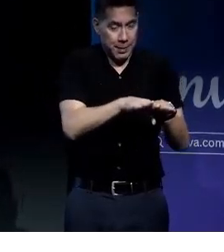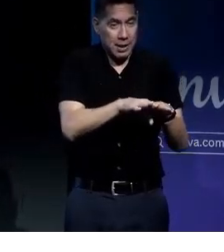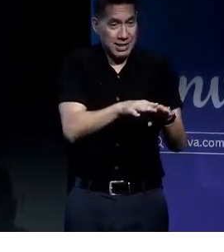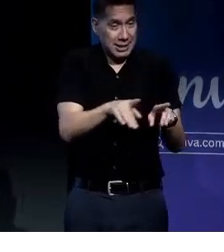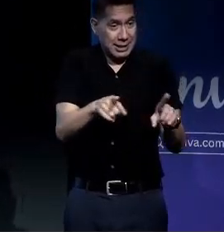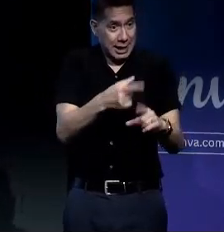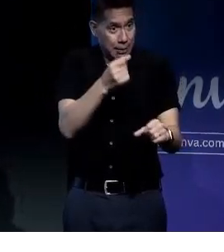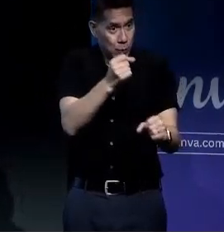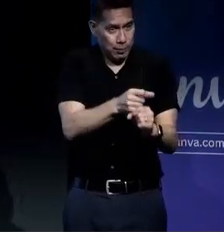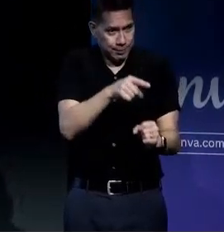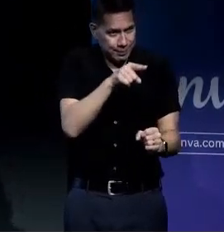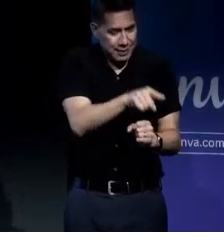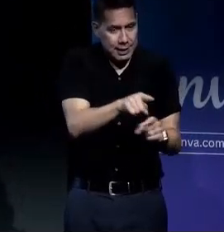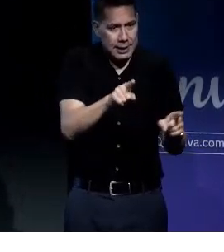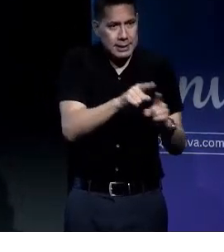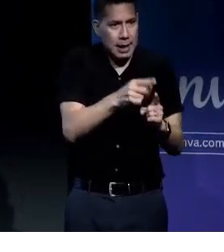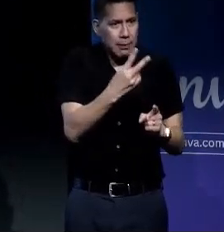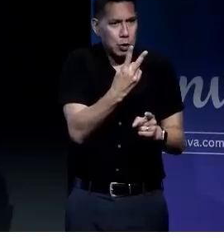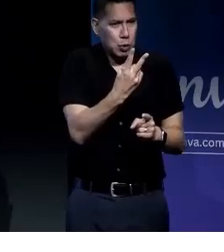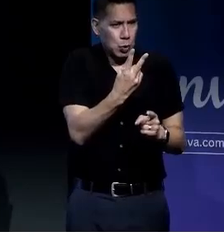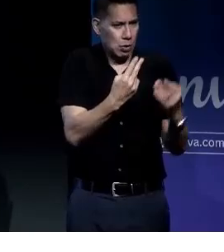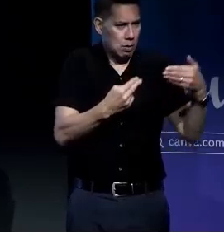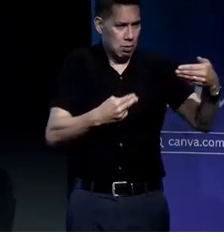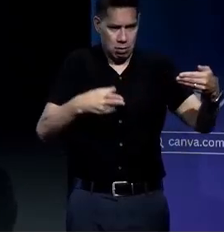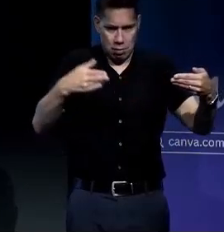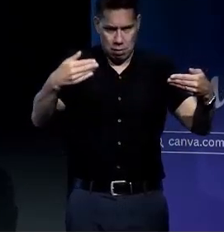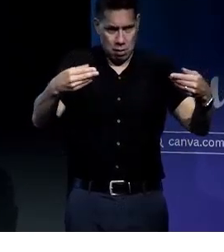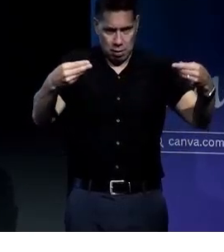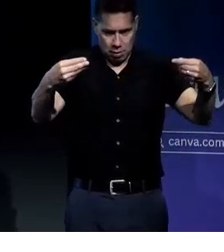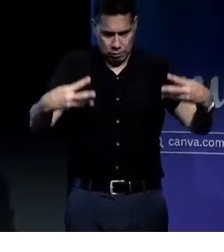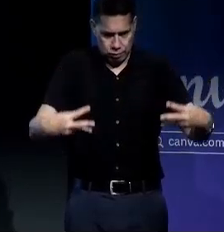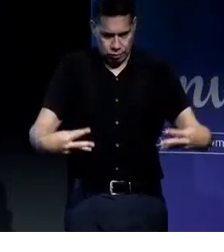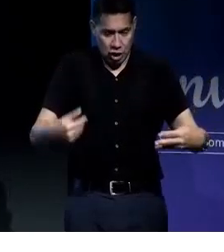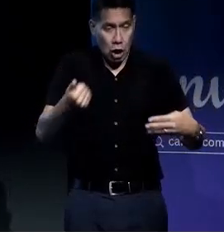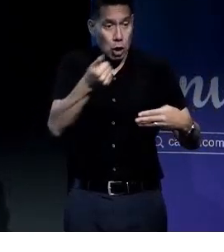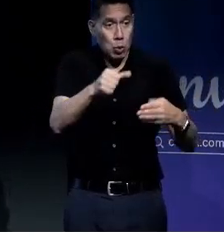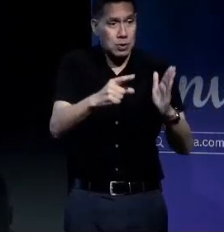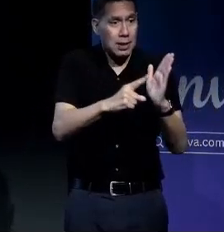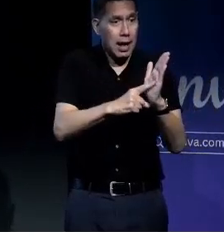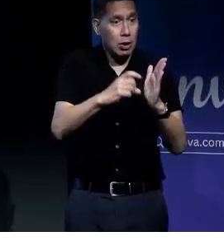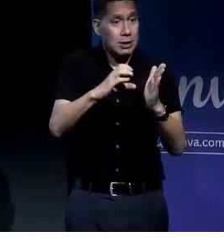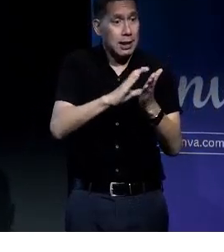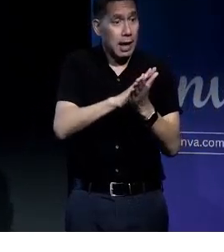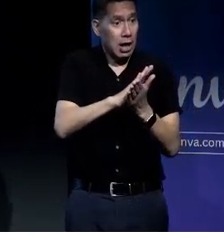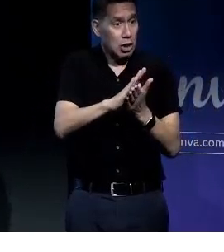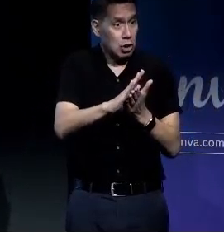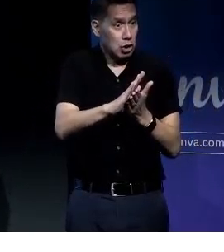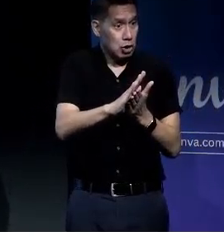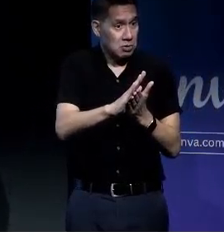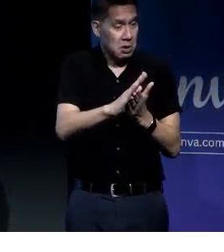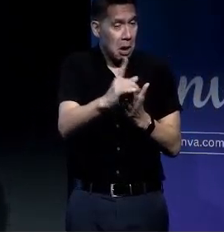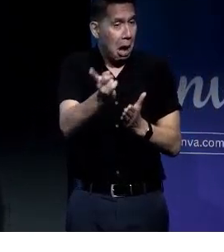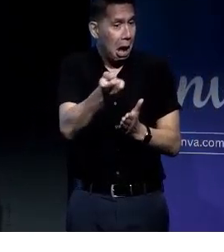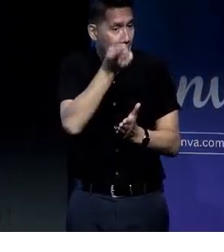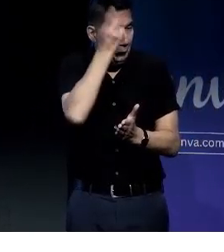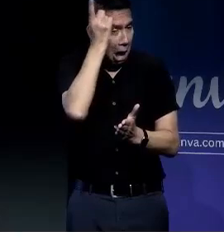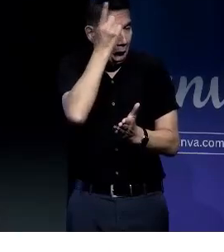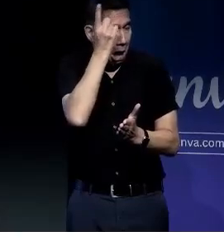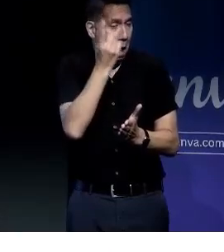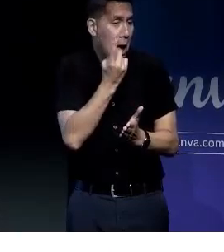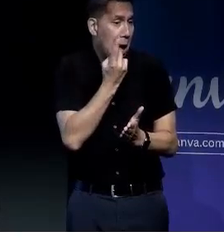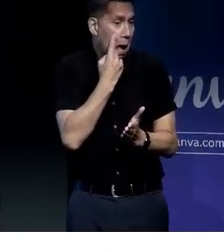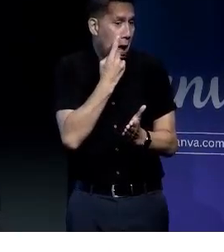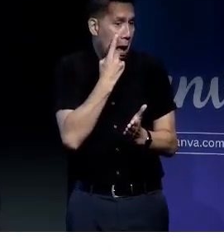same two brand palettes and used an LCH scale to come up with the darks and